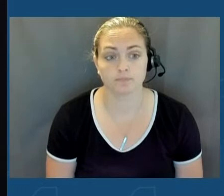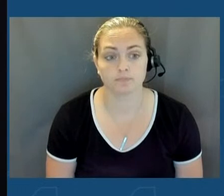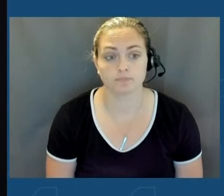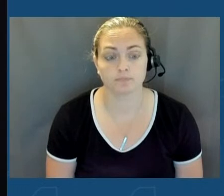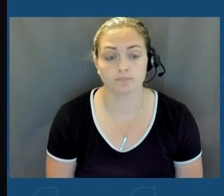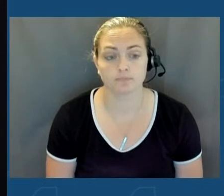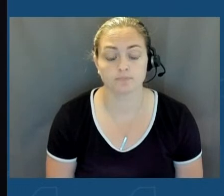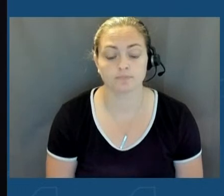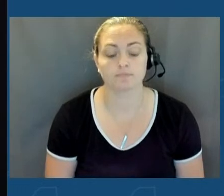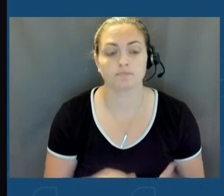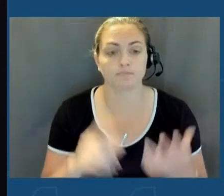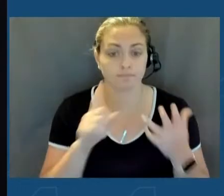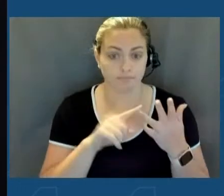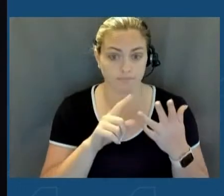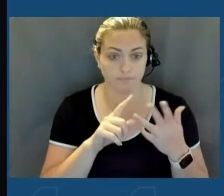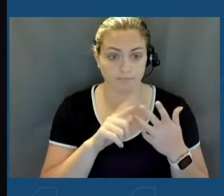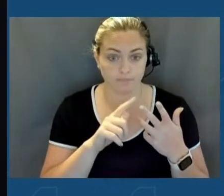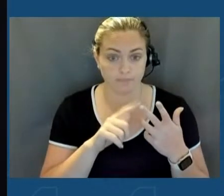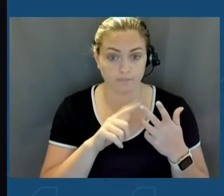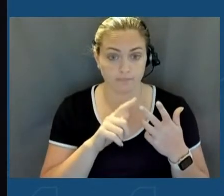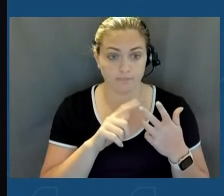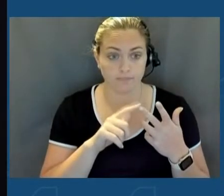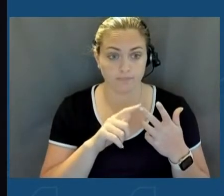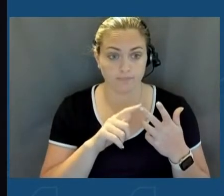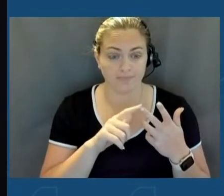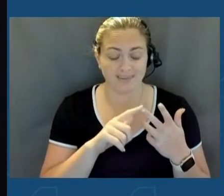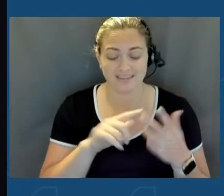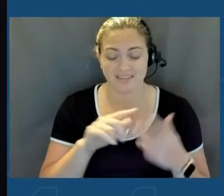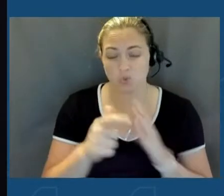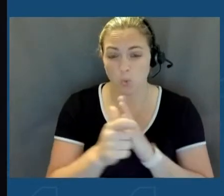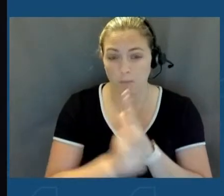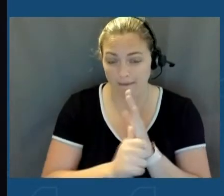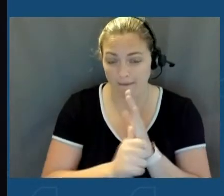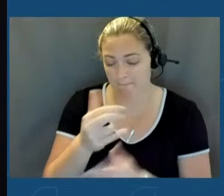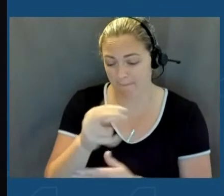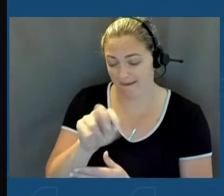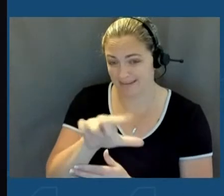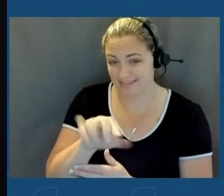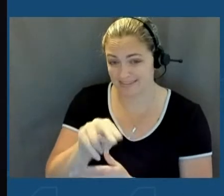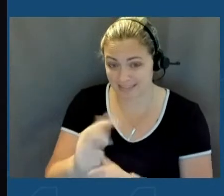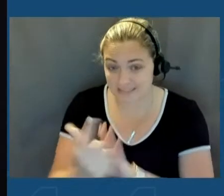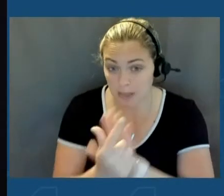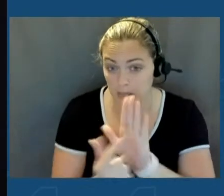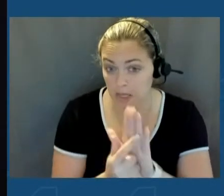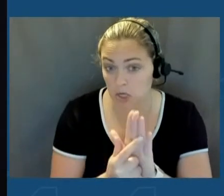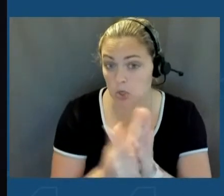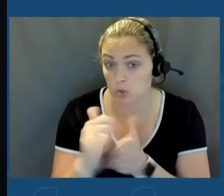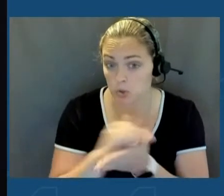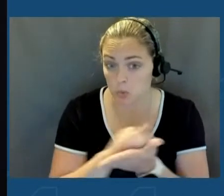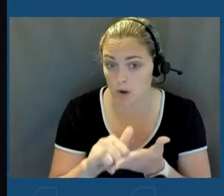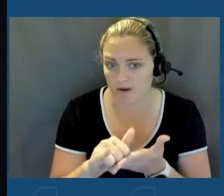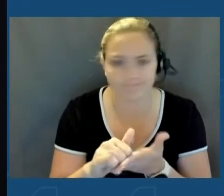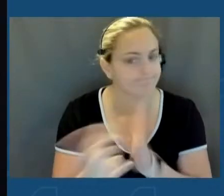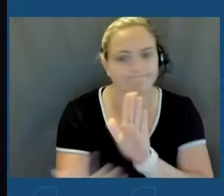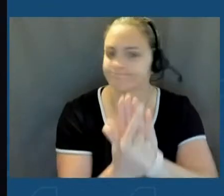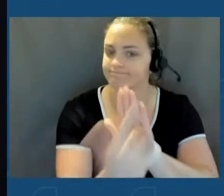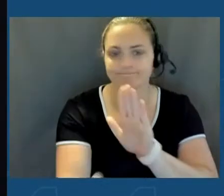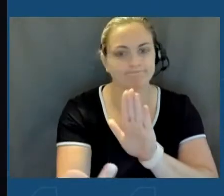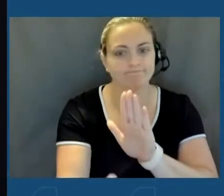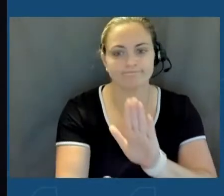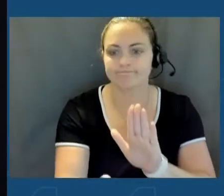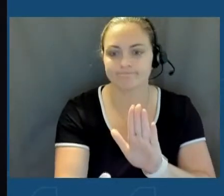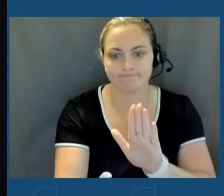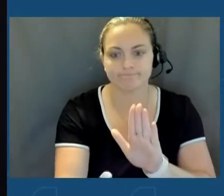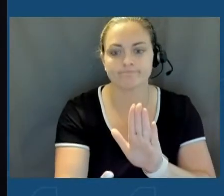No longer will large-scale ammunition magazines be legal in the state of New York. Thank you, Senator Brad Hoylman, and thank you,